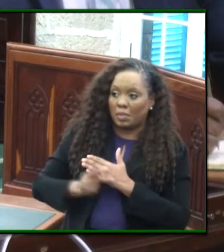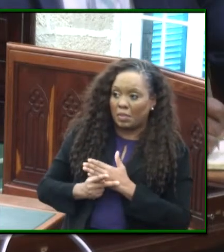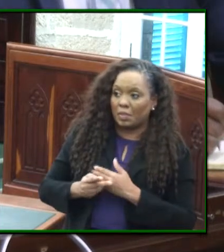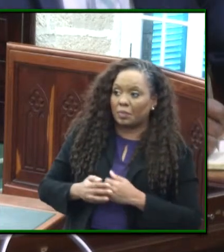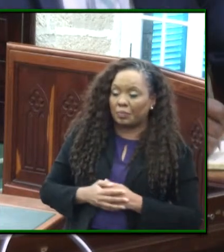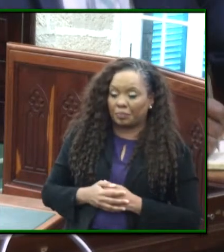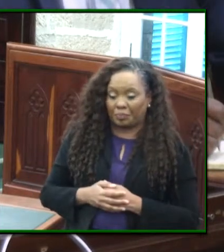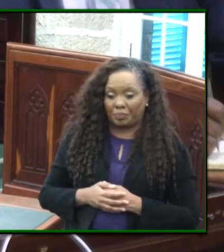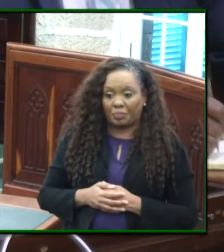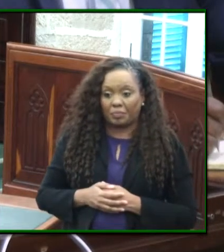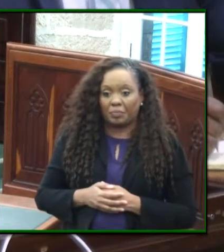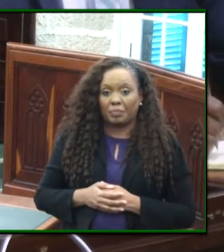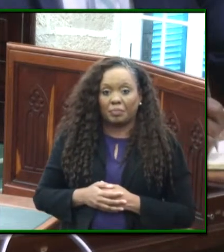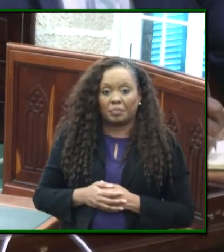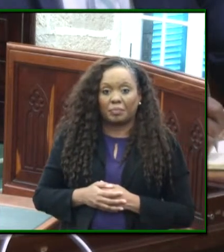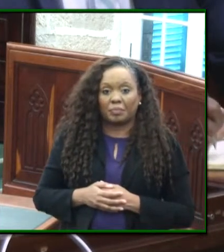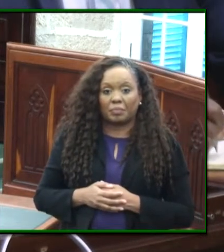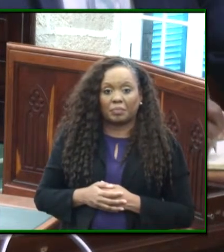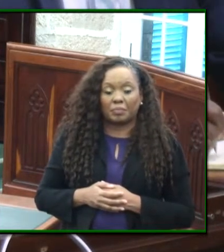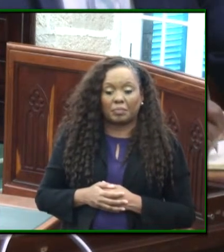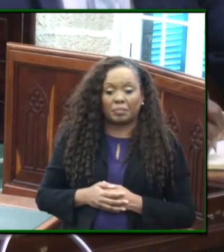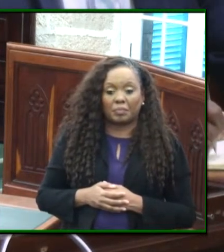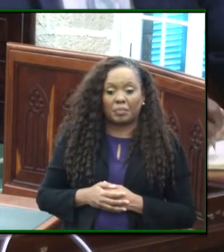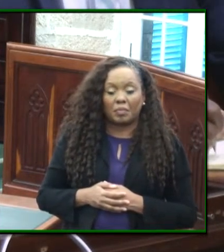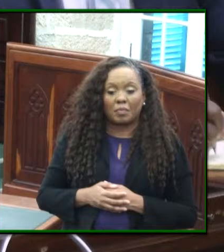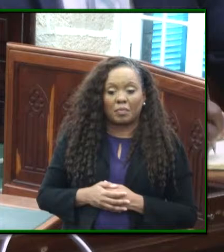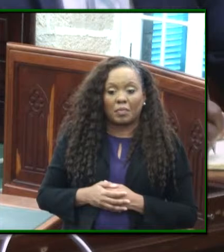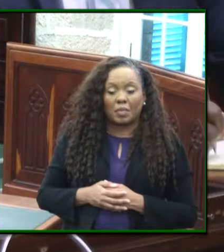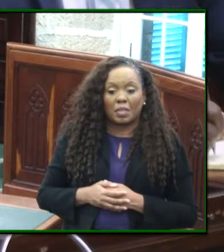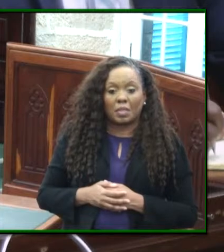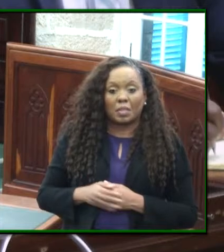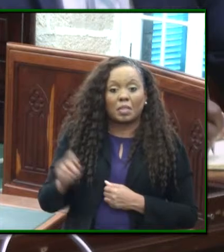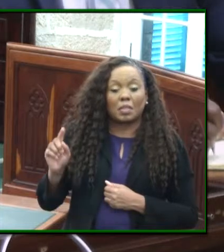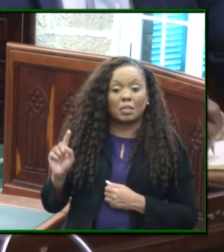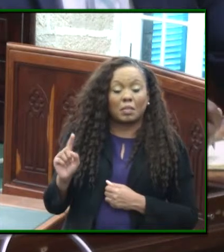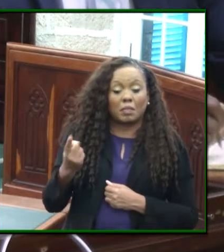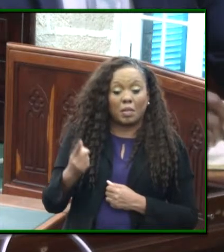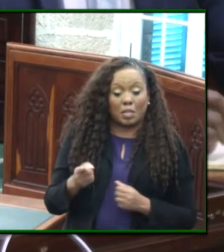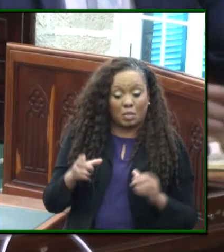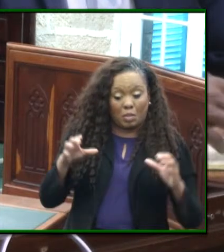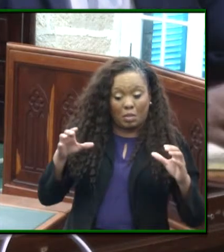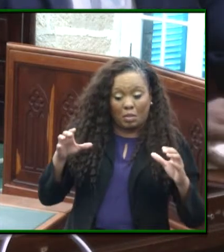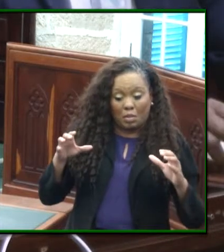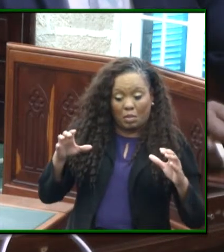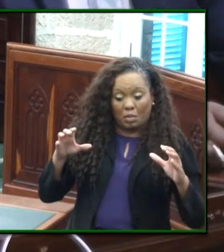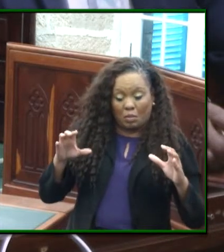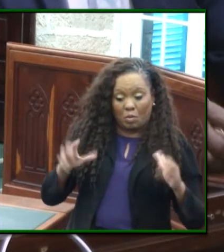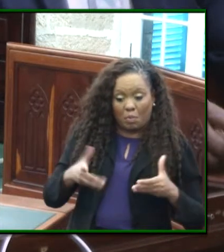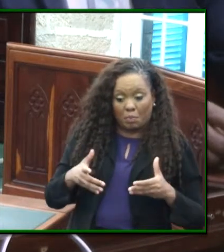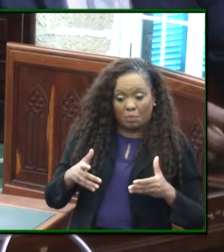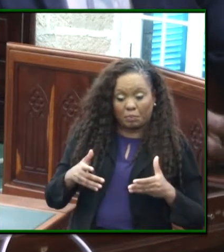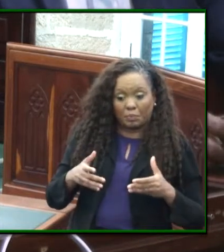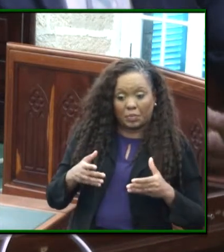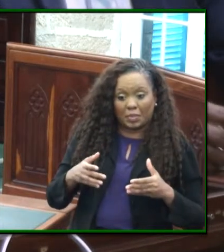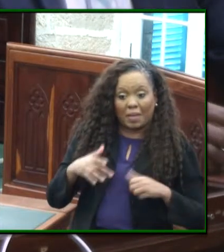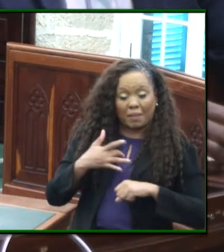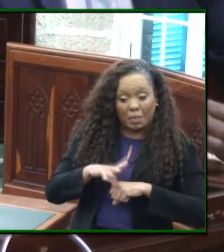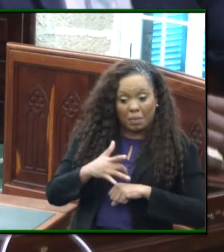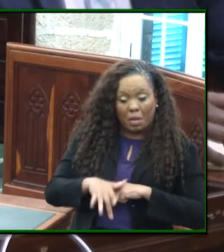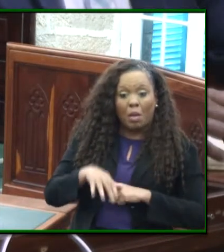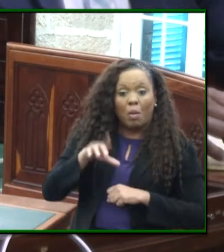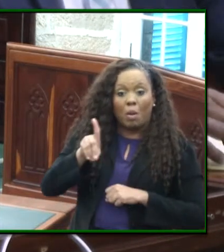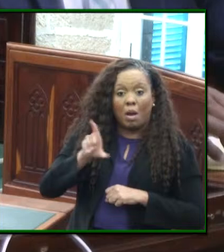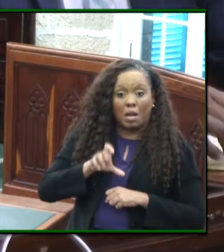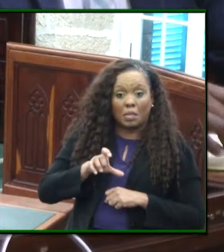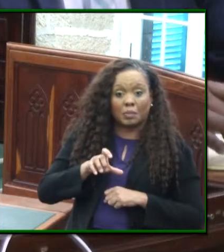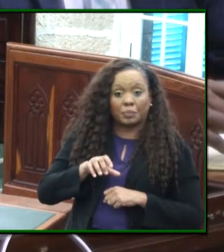The total number of seats available in the first cohort was 150